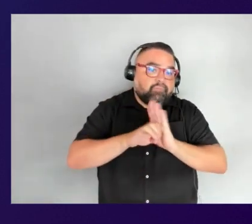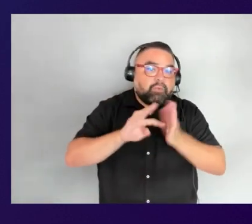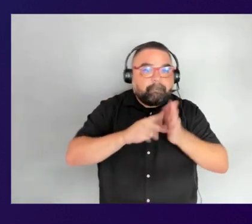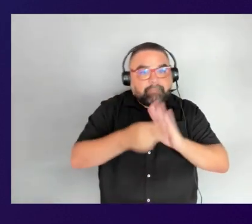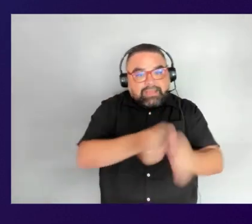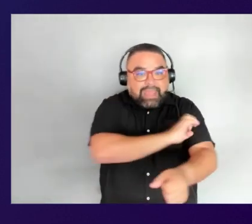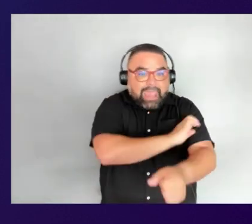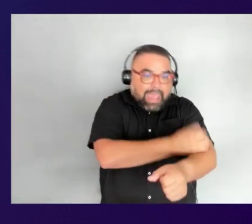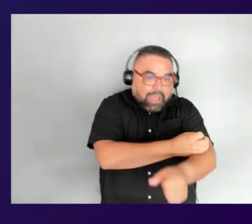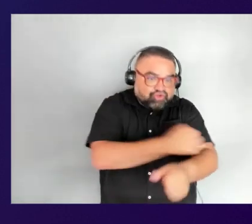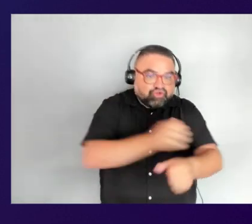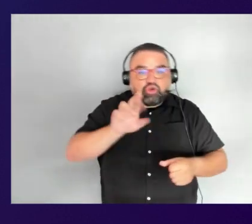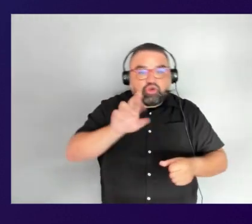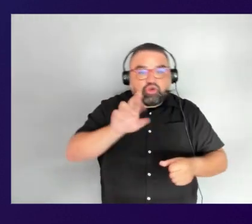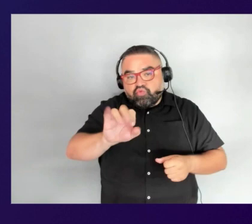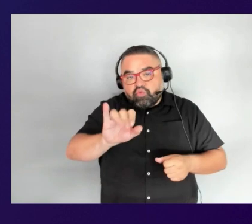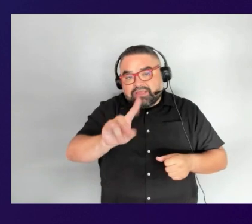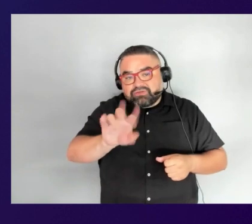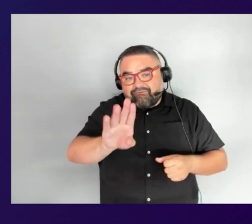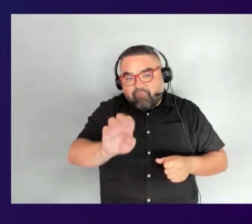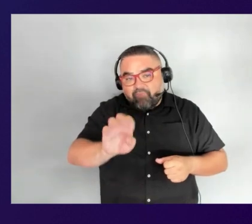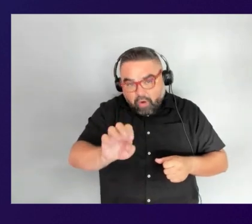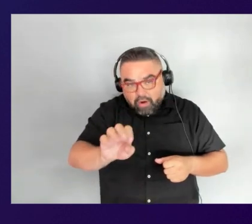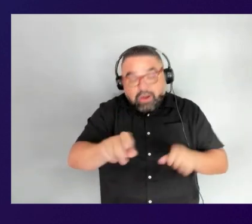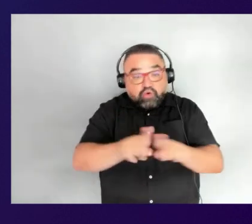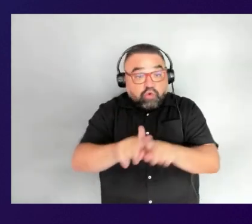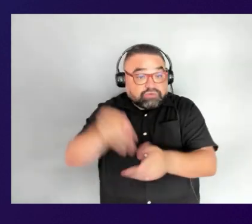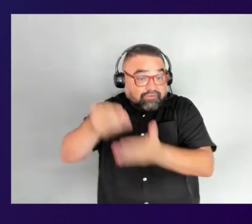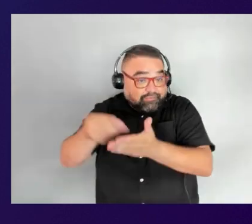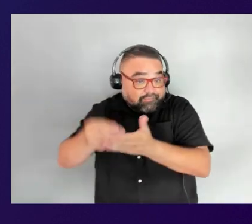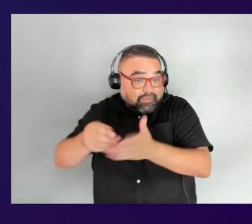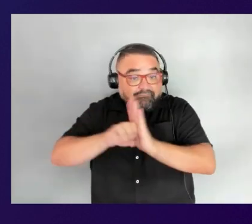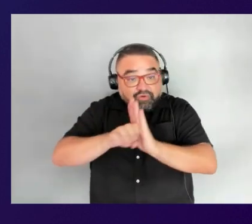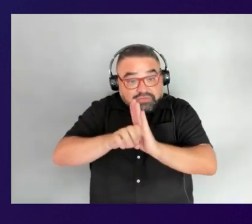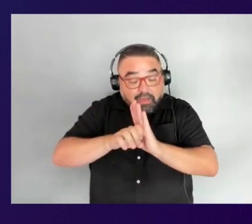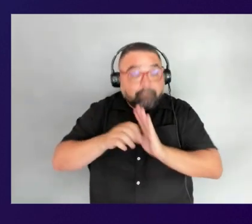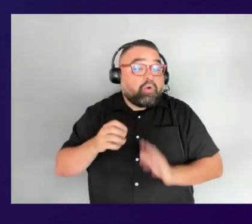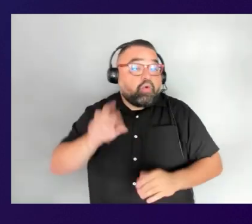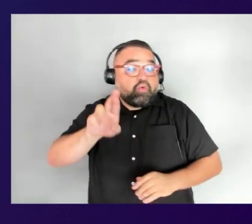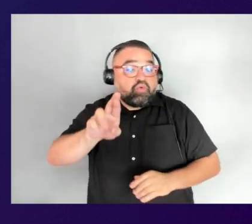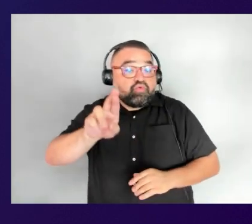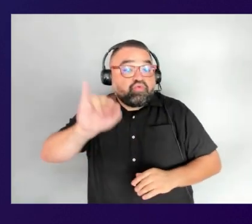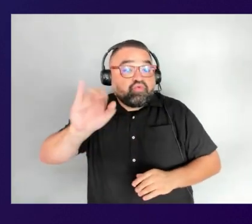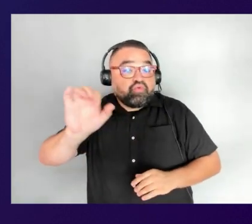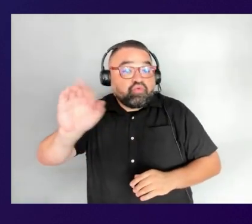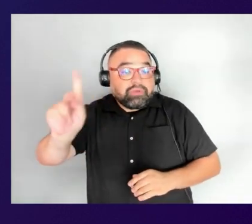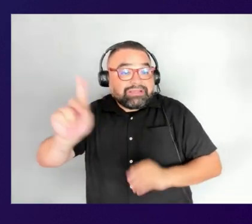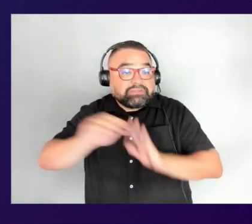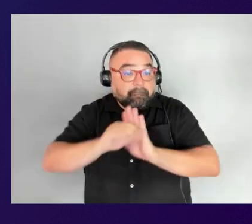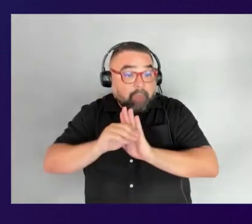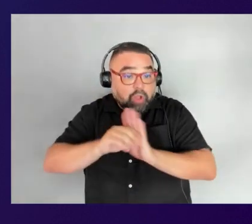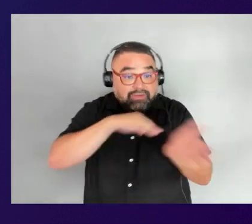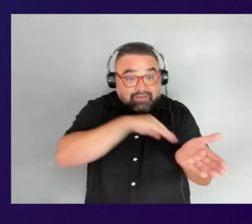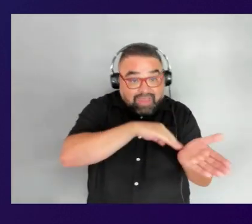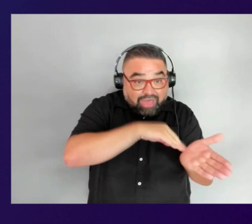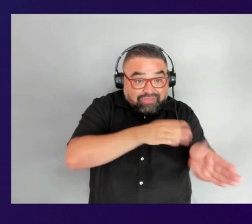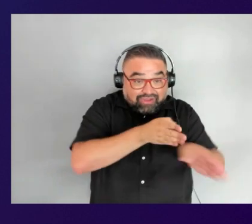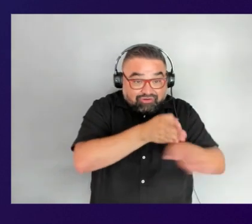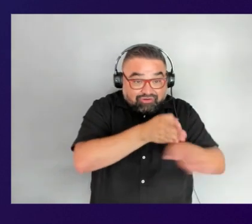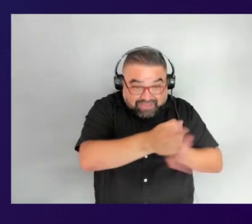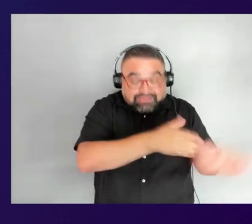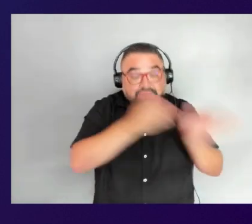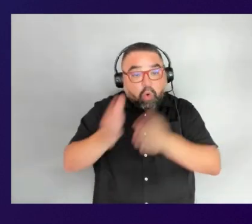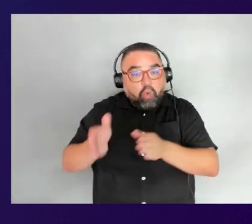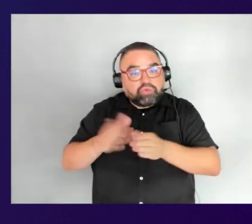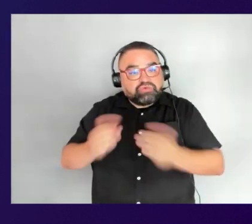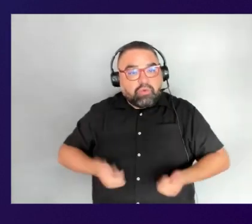reservoir simulation, financial services, you have things like risk modeling. In the healthcare space, you have PACS imaging. In the life sciences